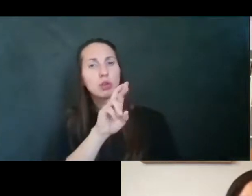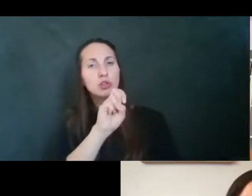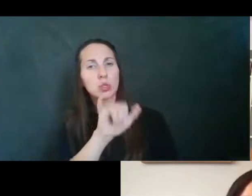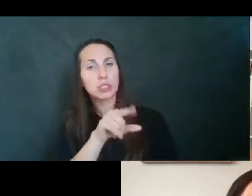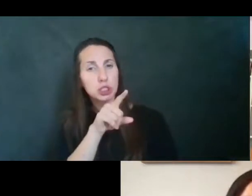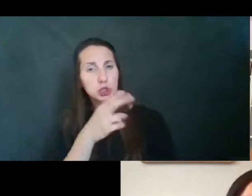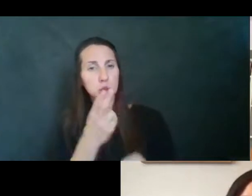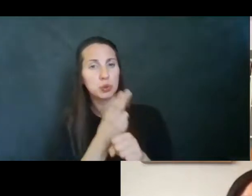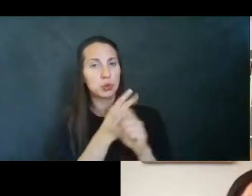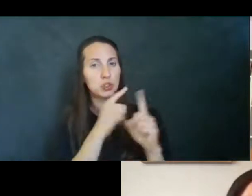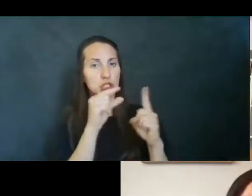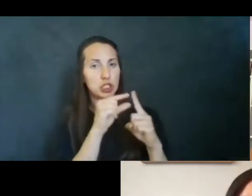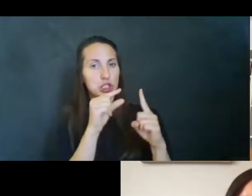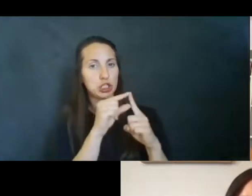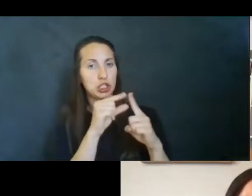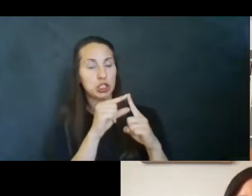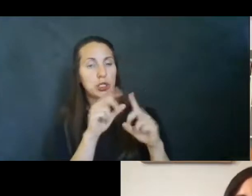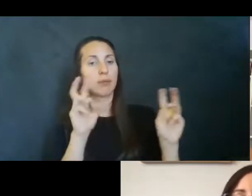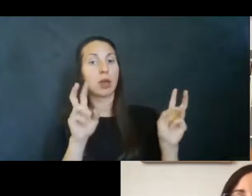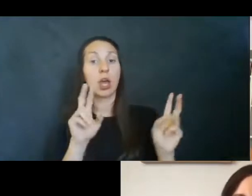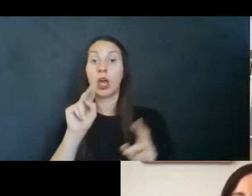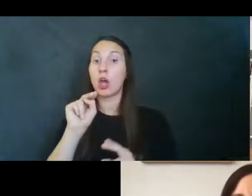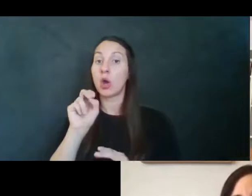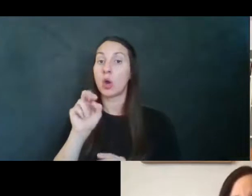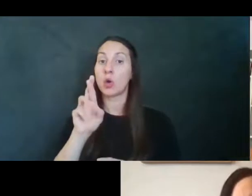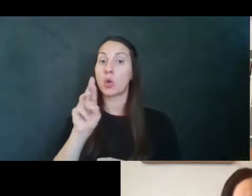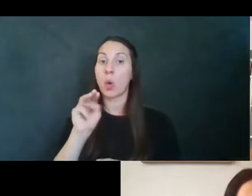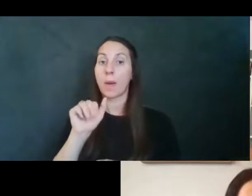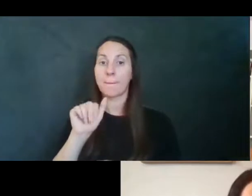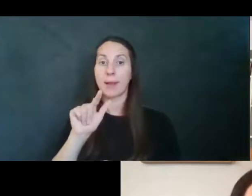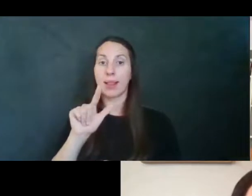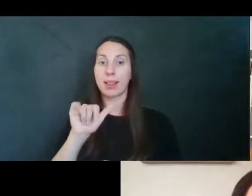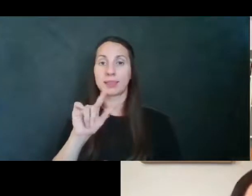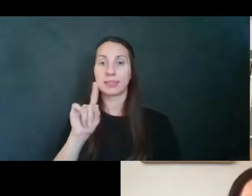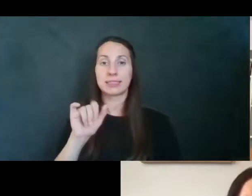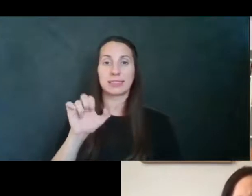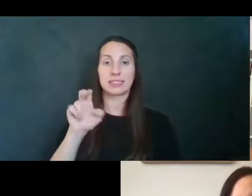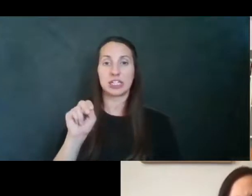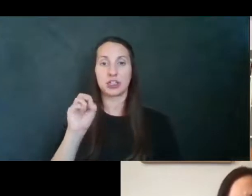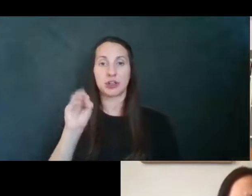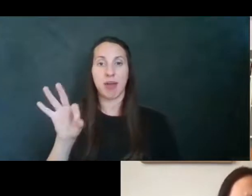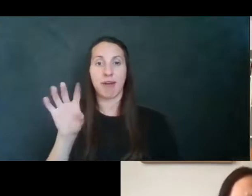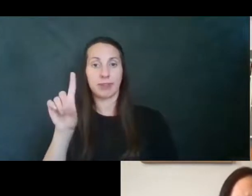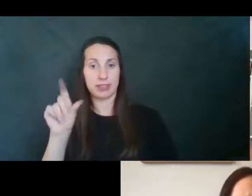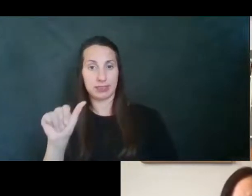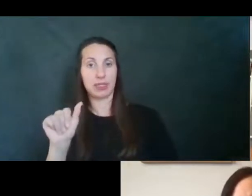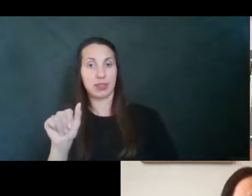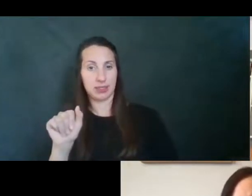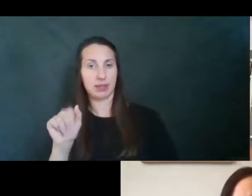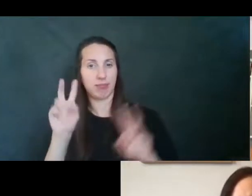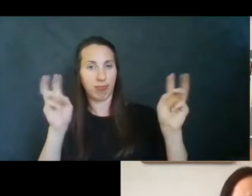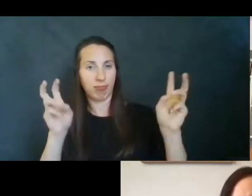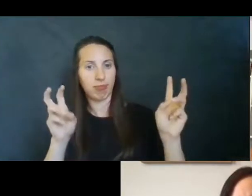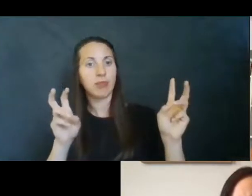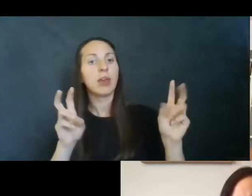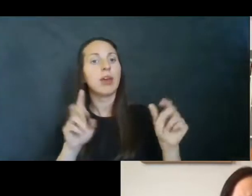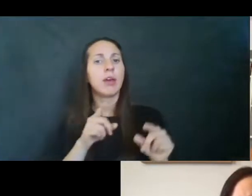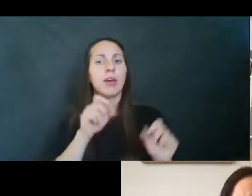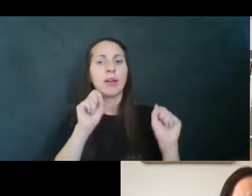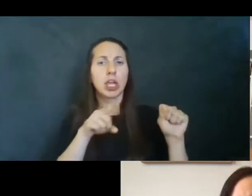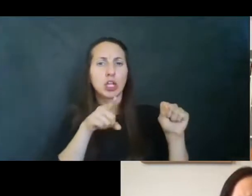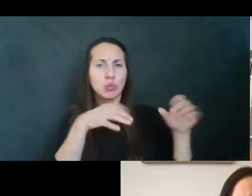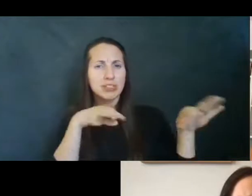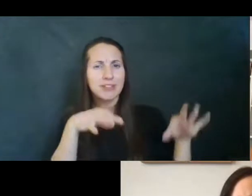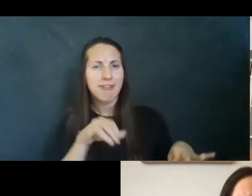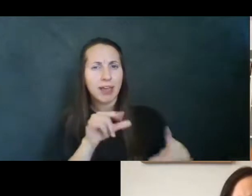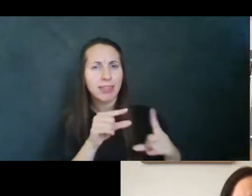you were presenting normalization of disability. The initial question that came in was just if you could define the term, but I actually want to